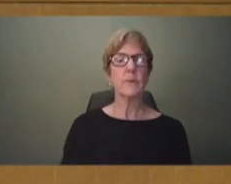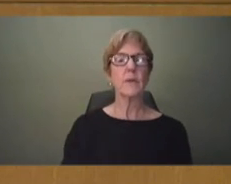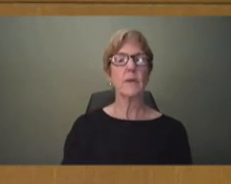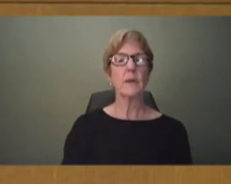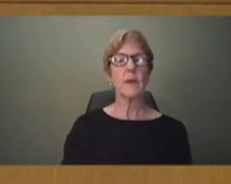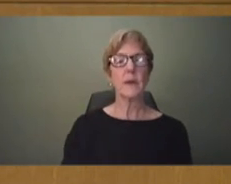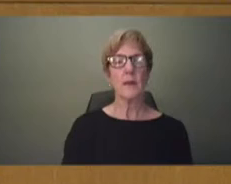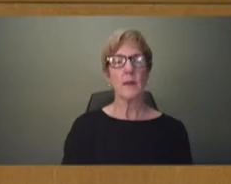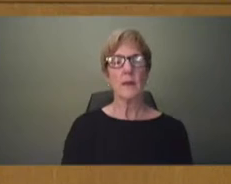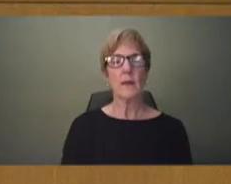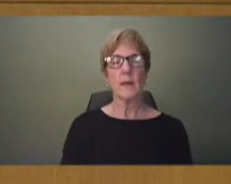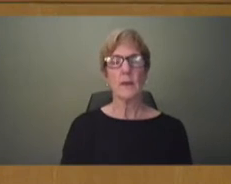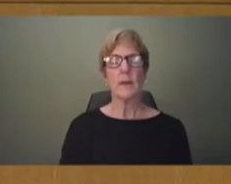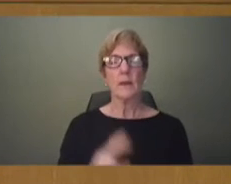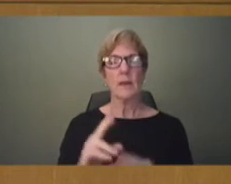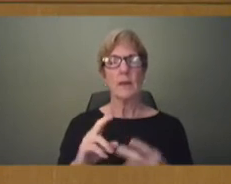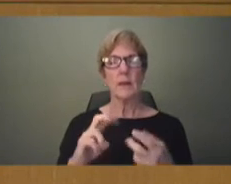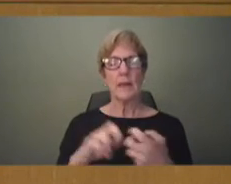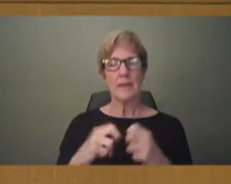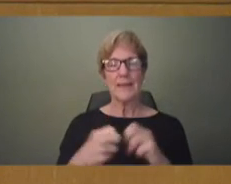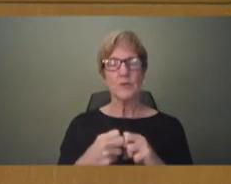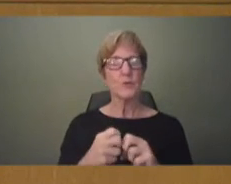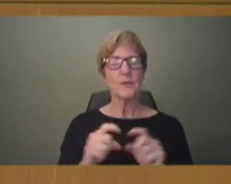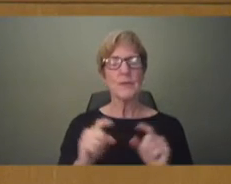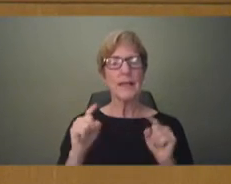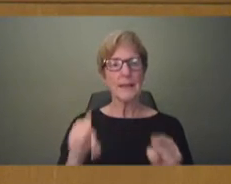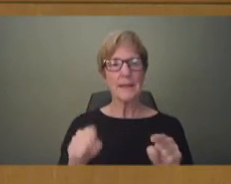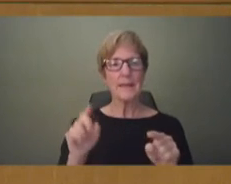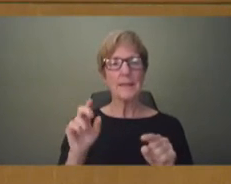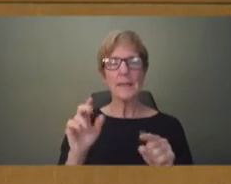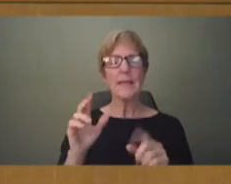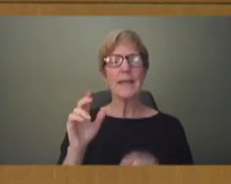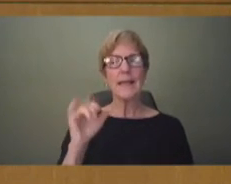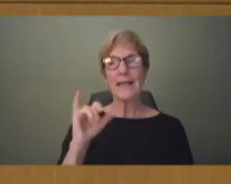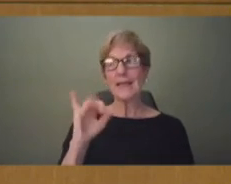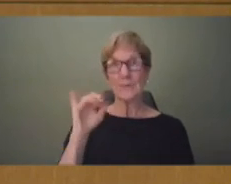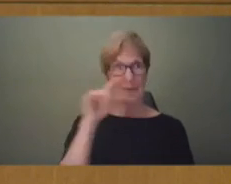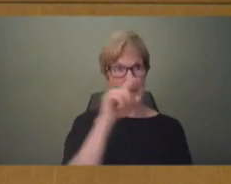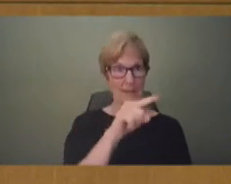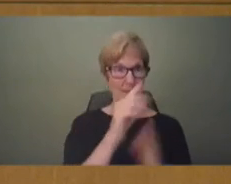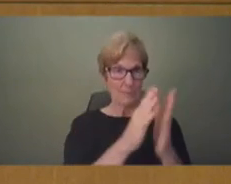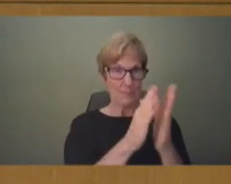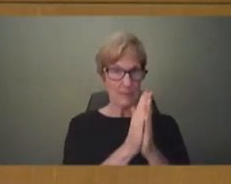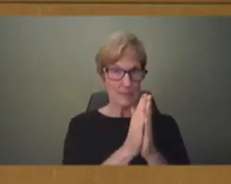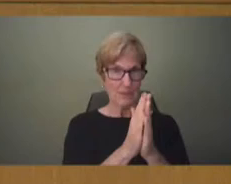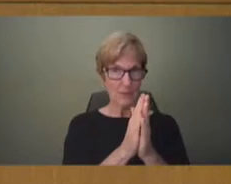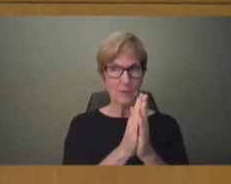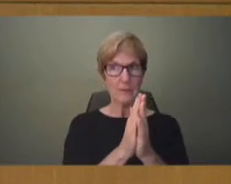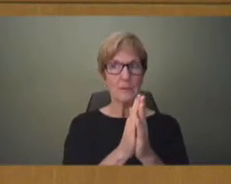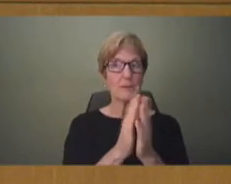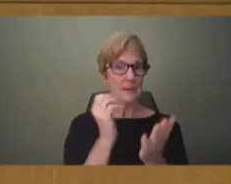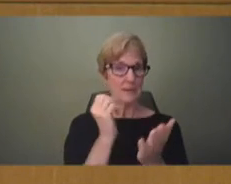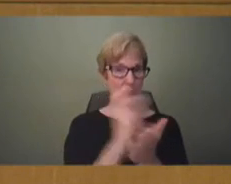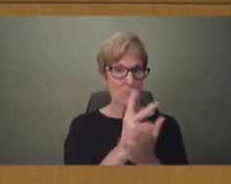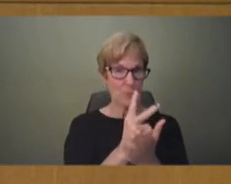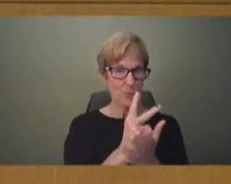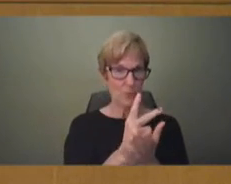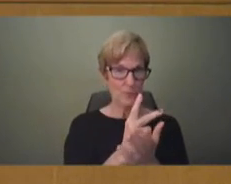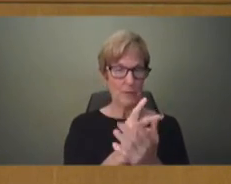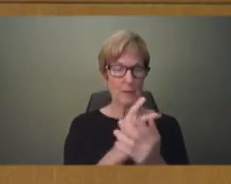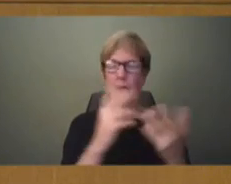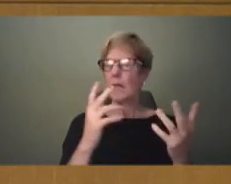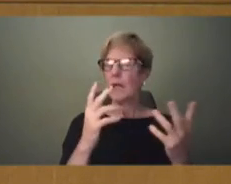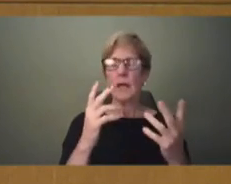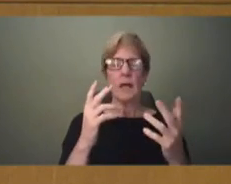issues this is is if this petition goes through this will come